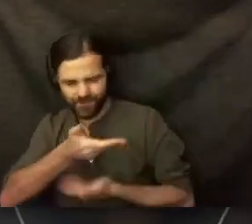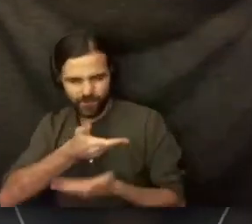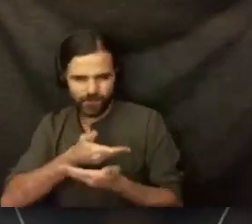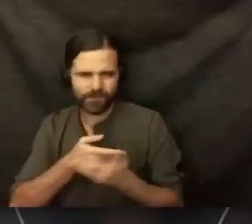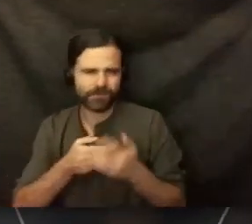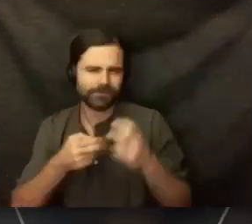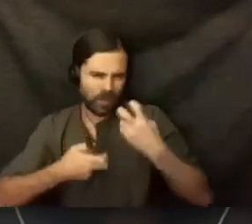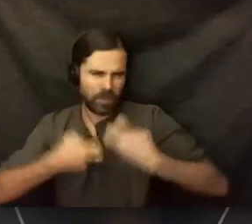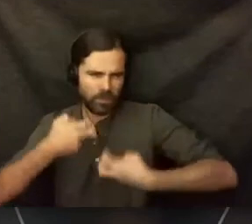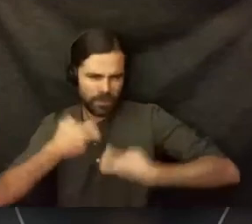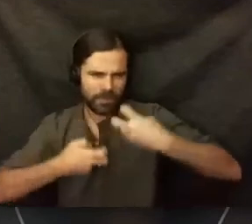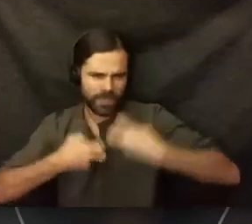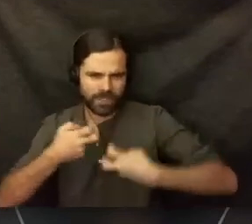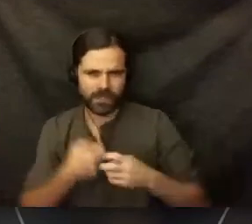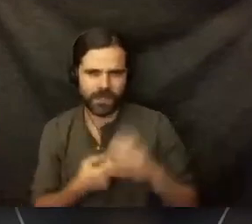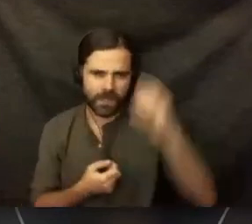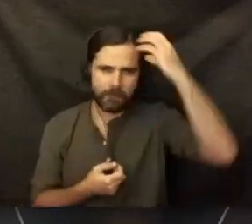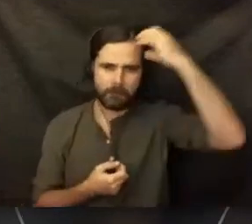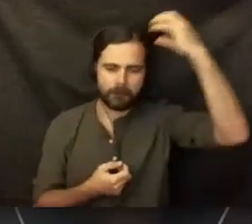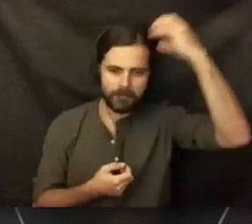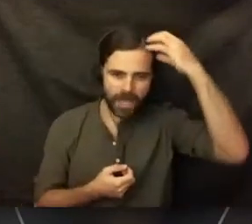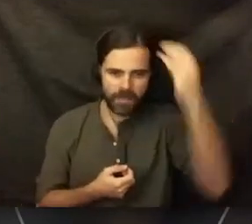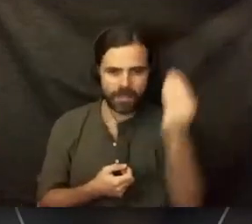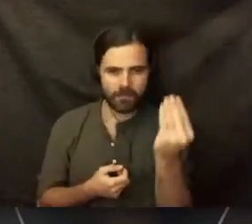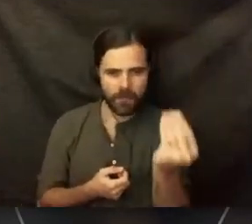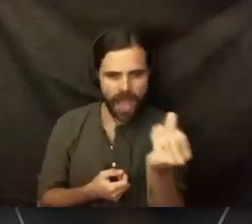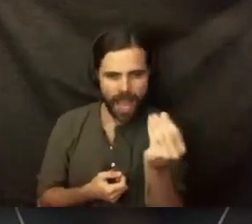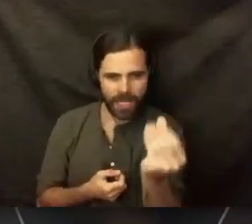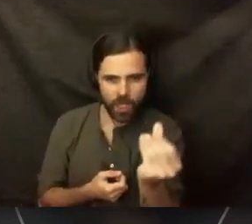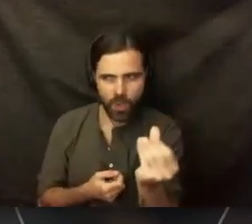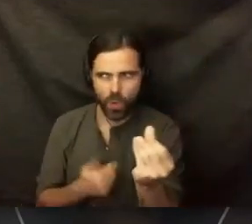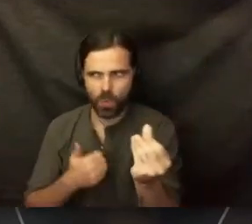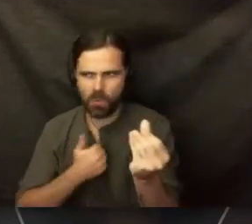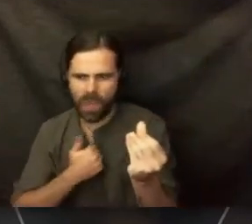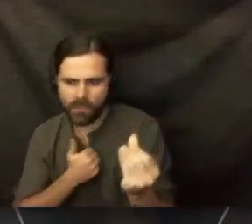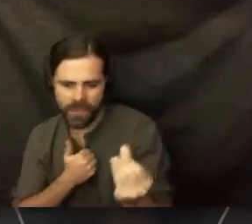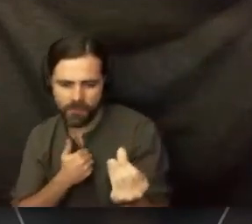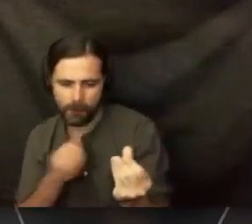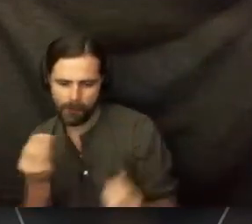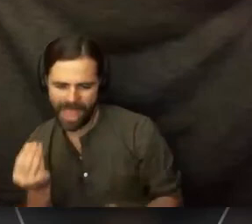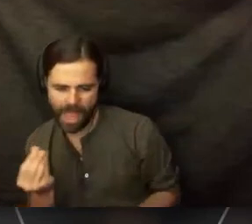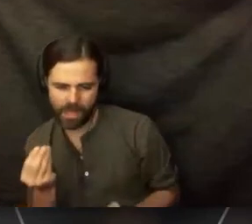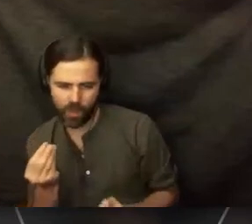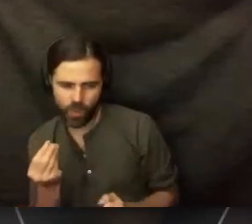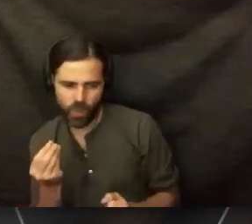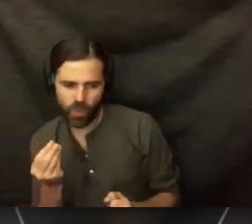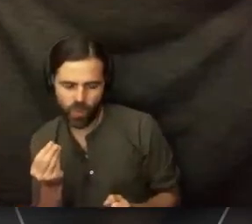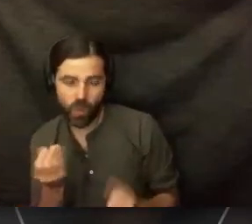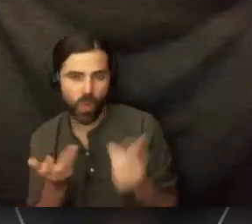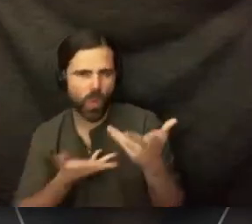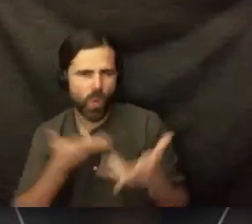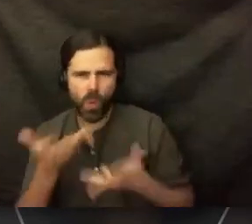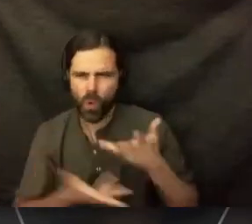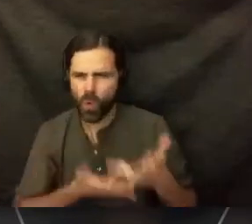is problematic. I think we have to talk about entangled value. This is why more and more I talk about civic value. The question is, how do we